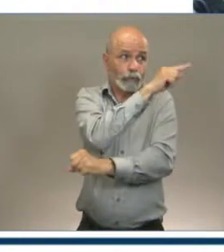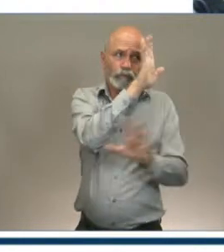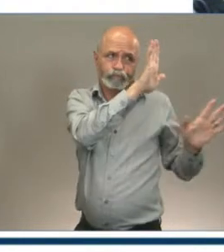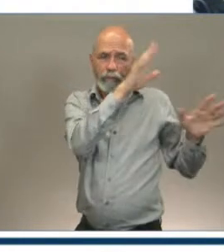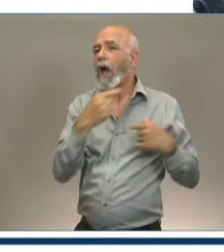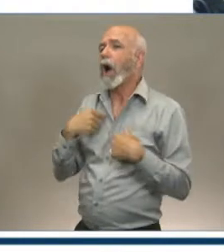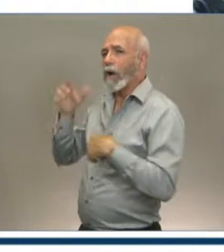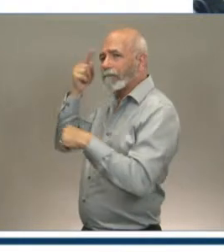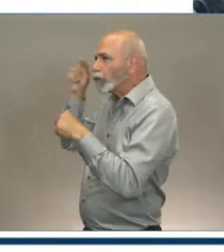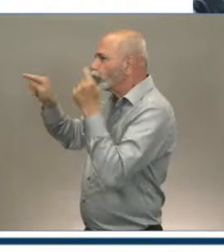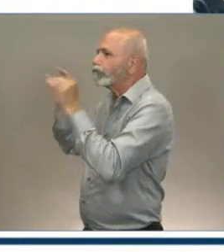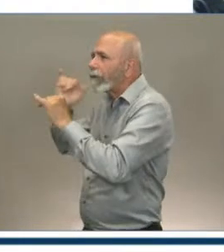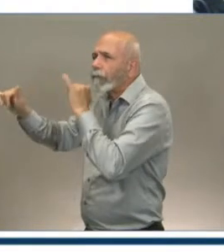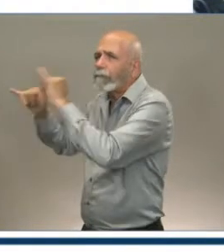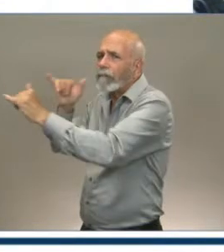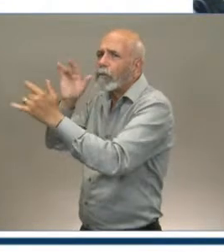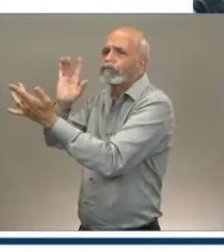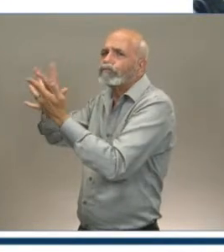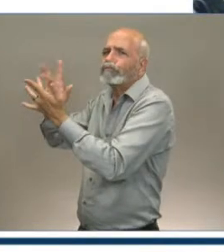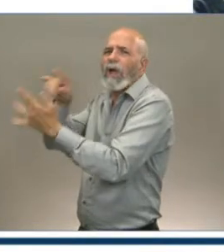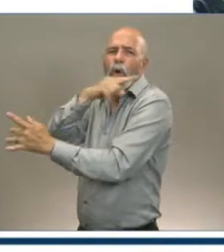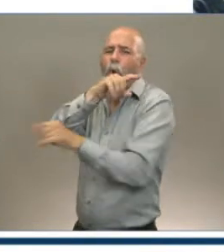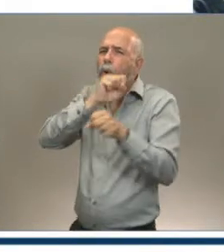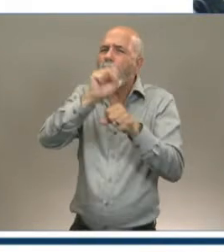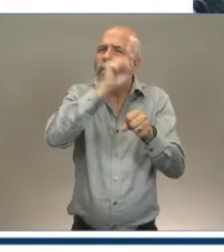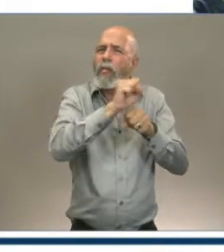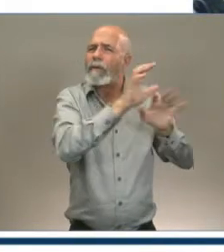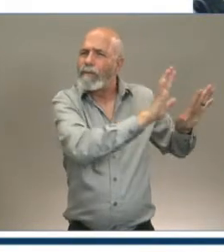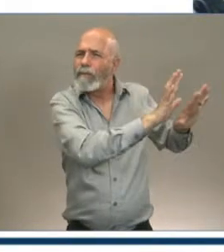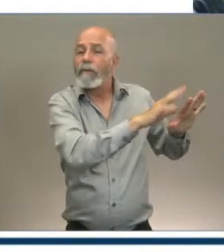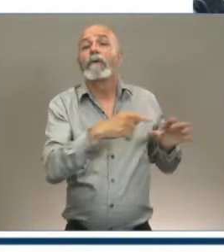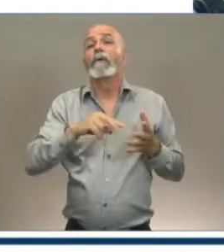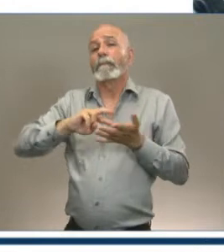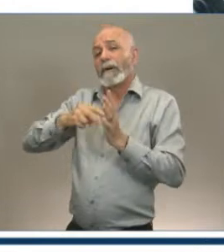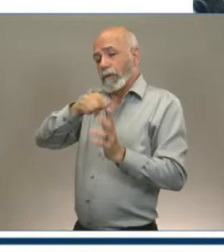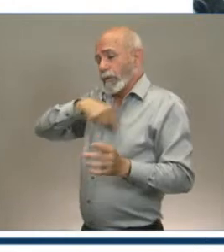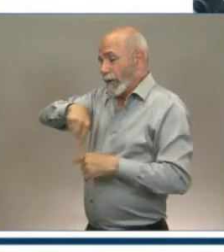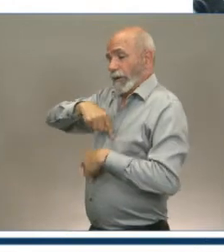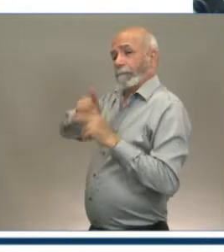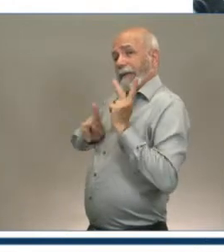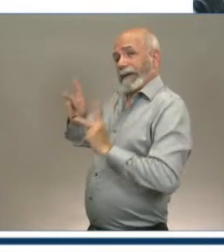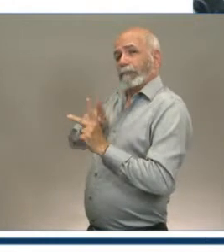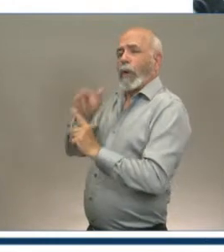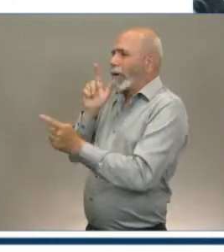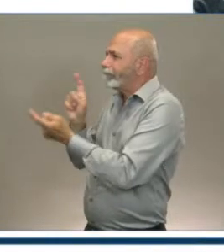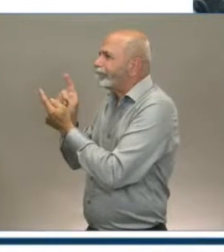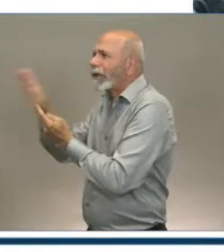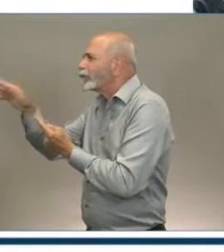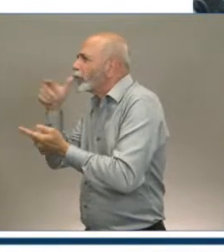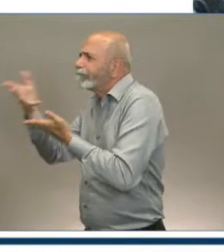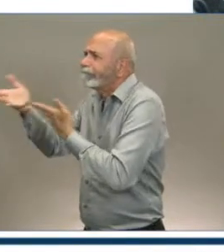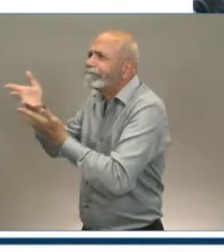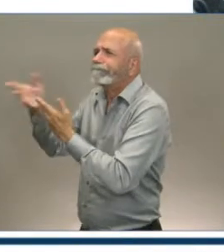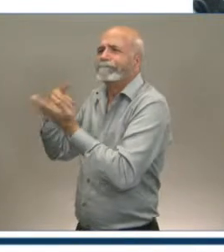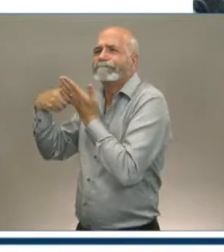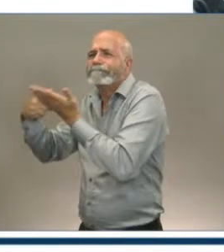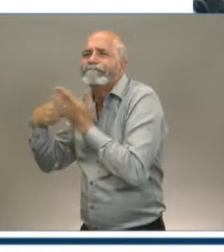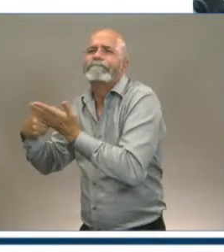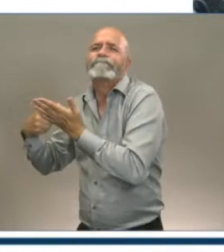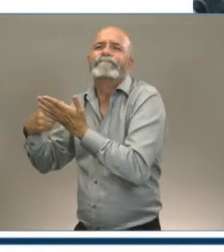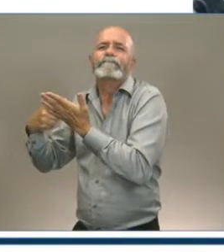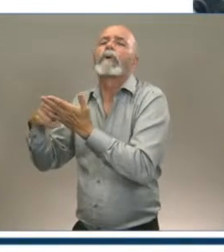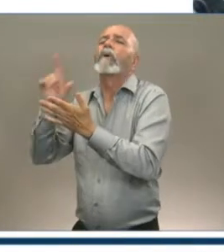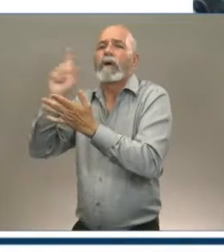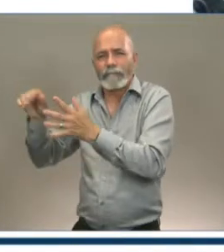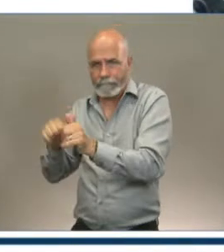we can do our job to do the contact tracing, that we can understand the epidemiology, and people really should be following whatever guidance our public